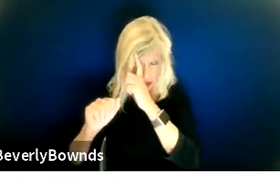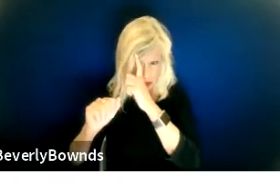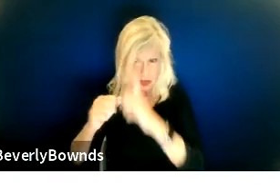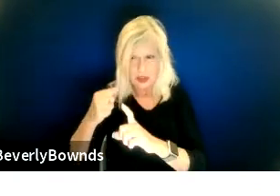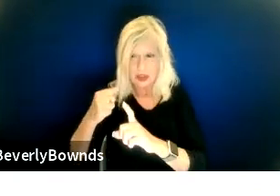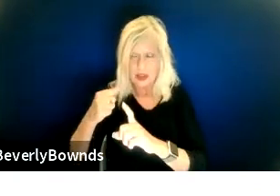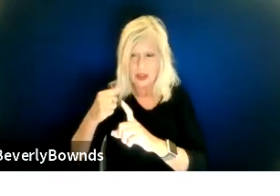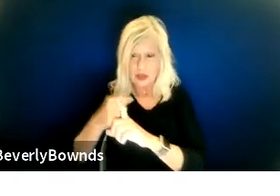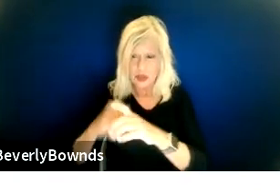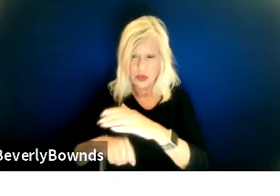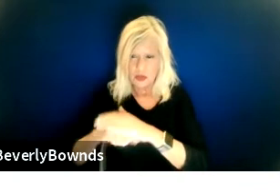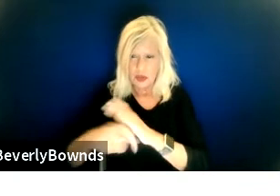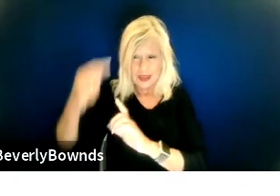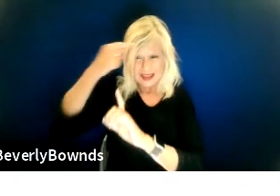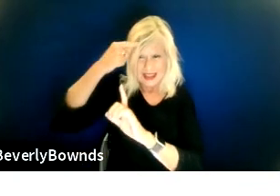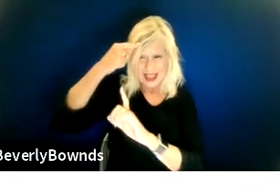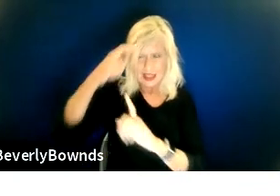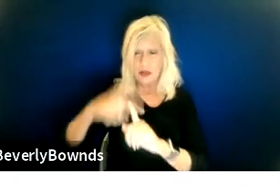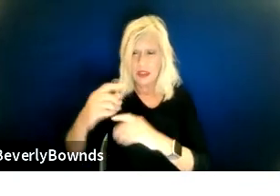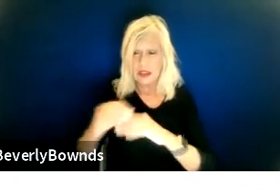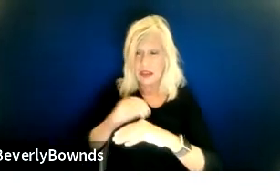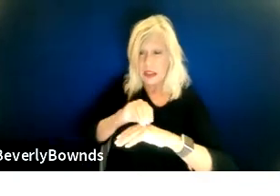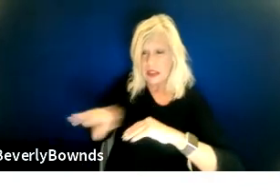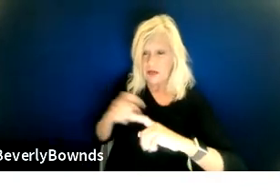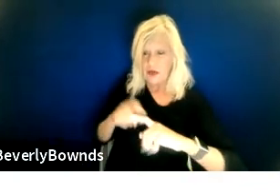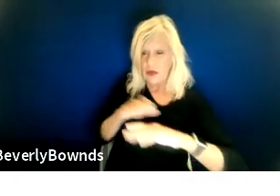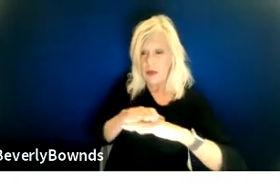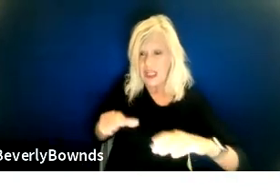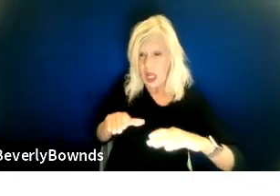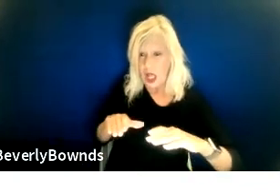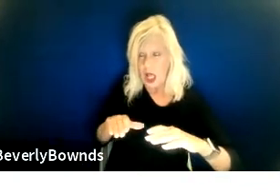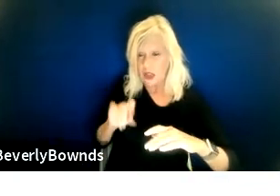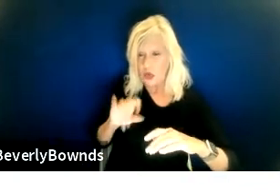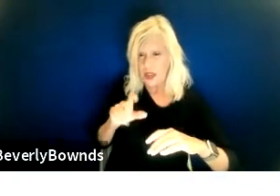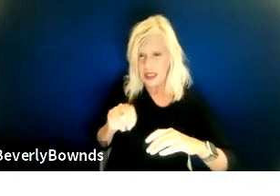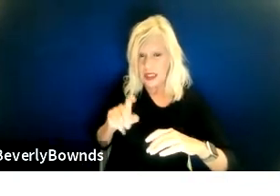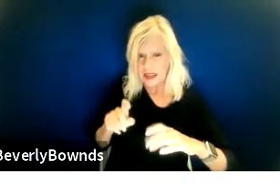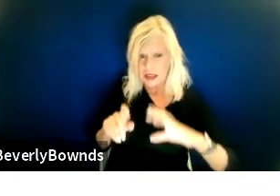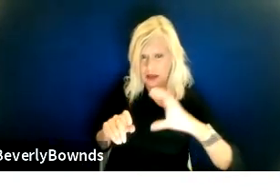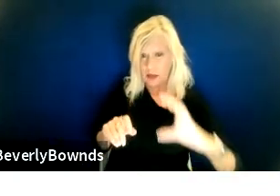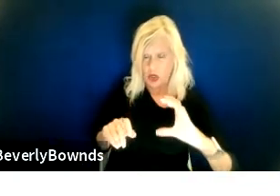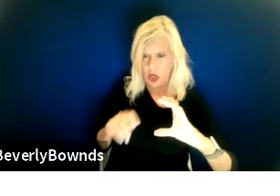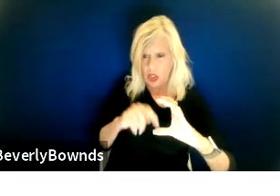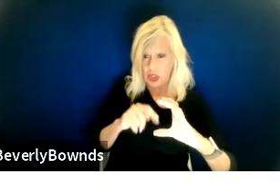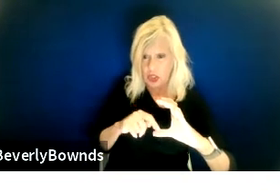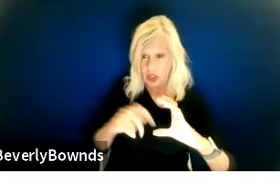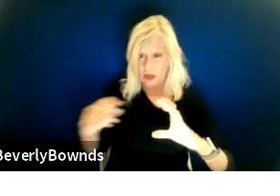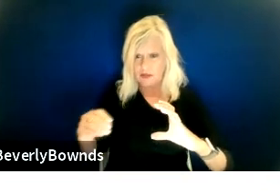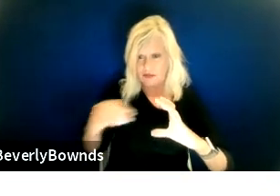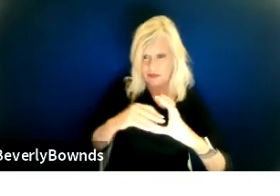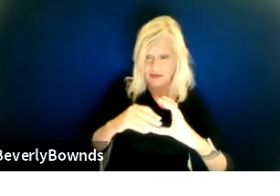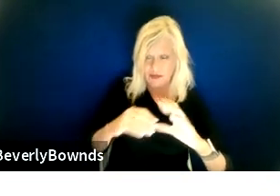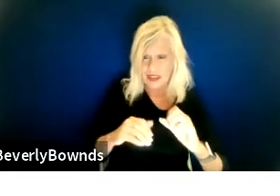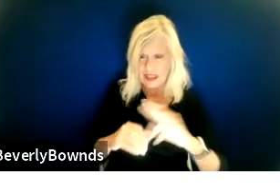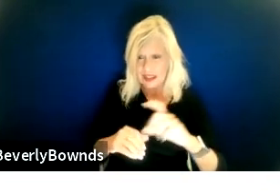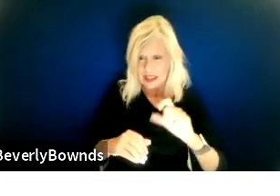there's also an influence from the non-lesioned cortex. The non-lesioned part of the brain is sending what we call